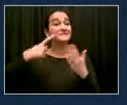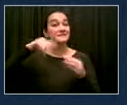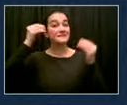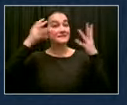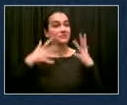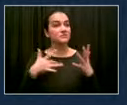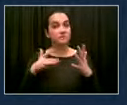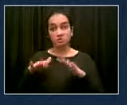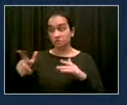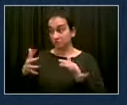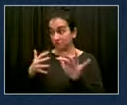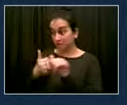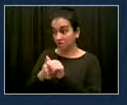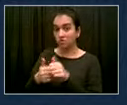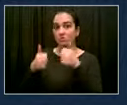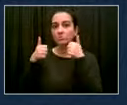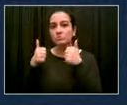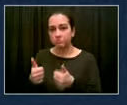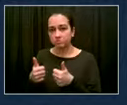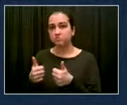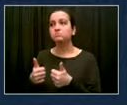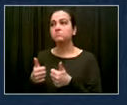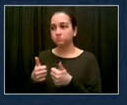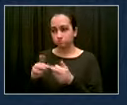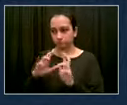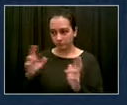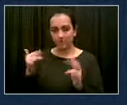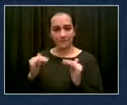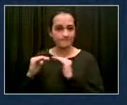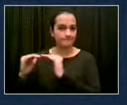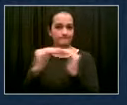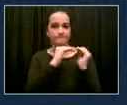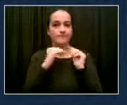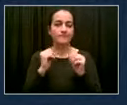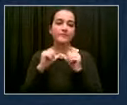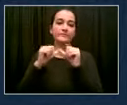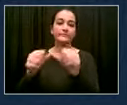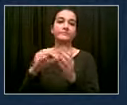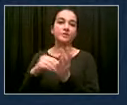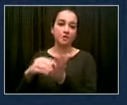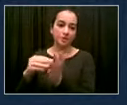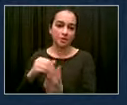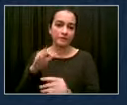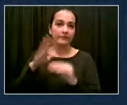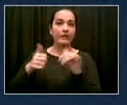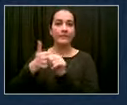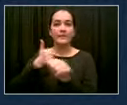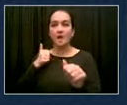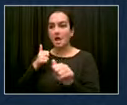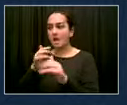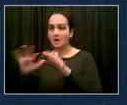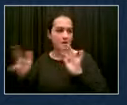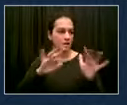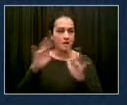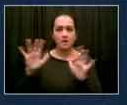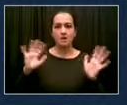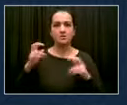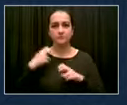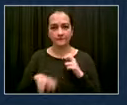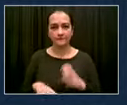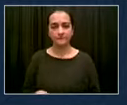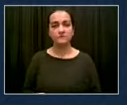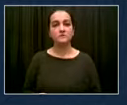this year back to school had to be different. We had to blend academics, enrichment, social emotional supports all together